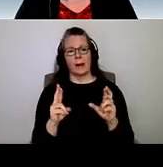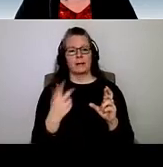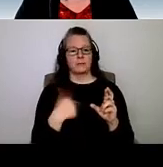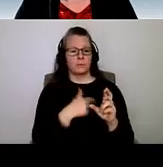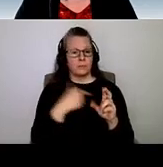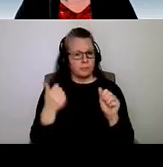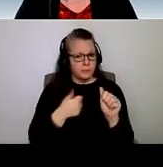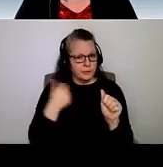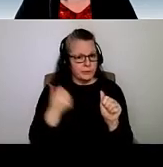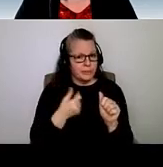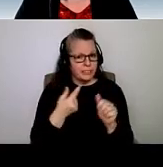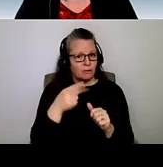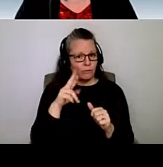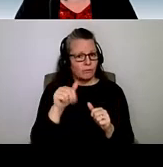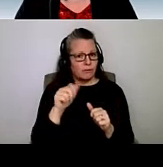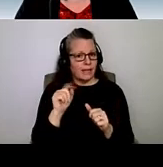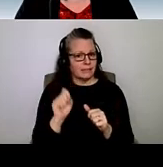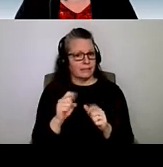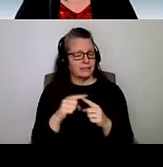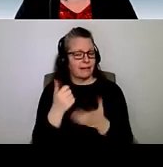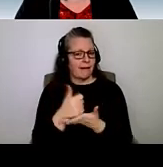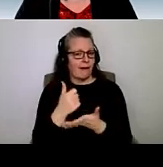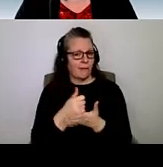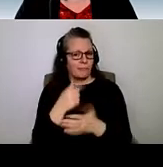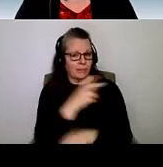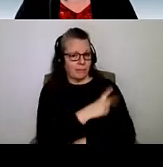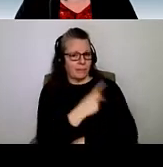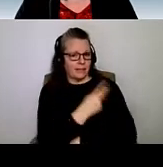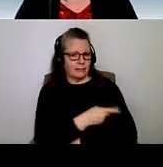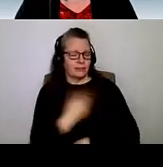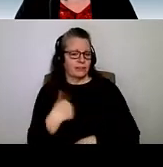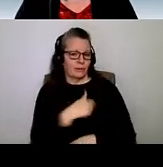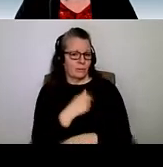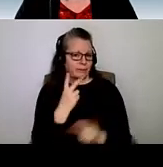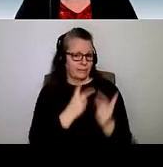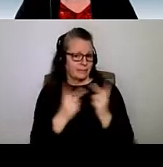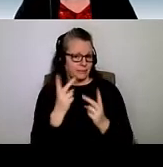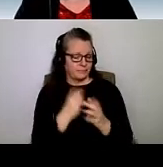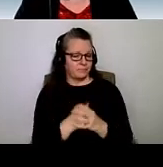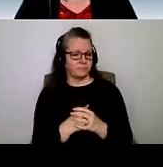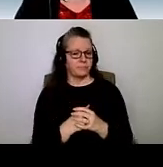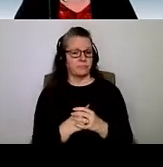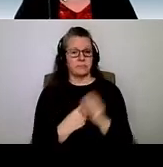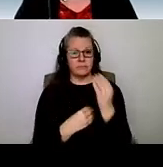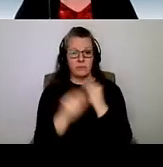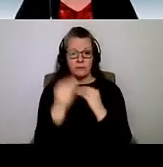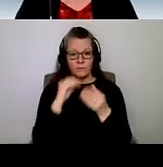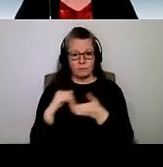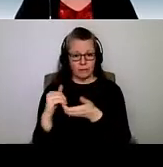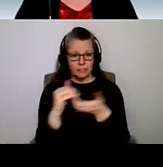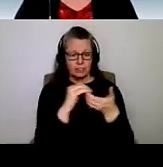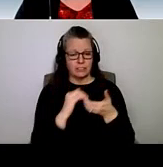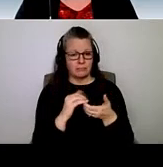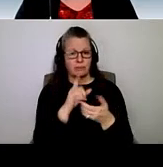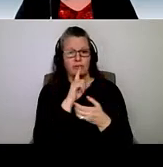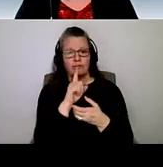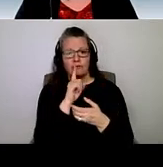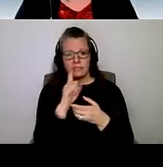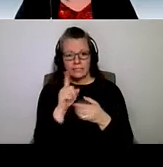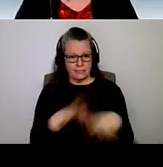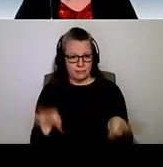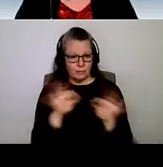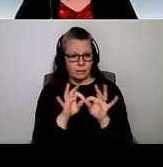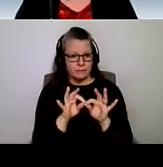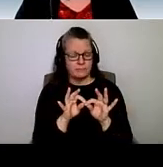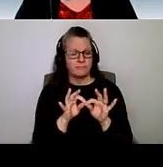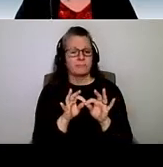pursuing grants to help the patients that we're seeing. Food partnerships are also really important.